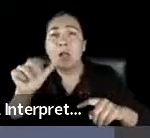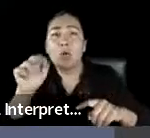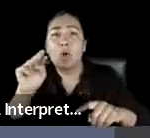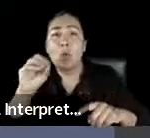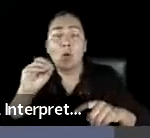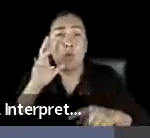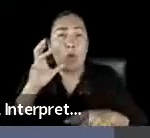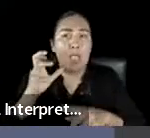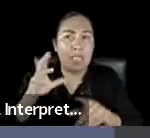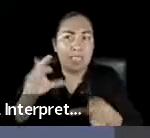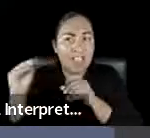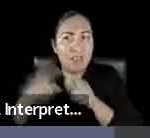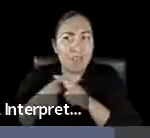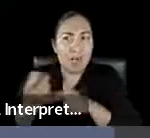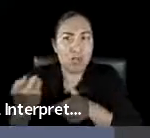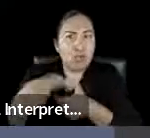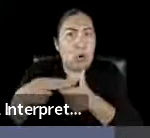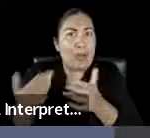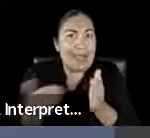in.